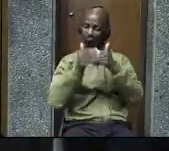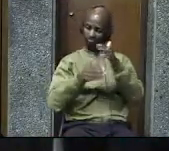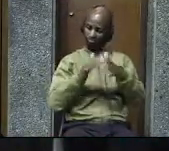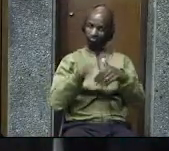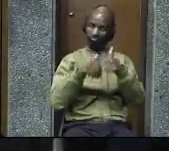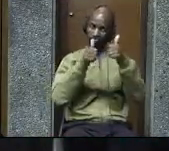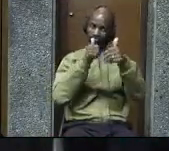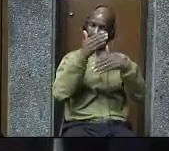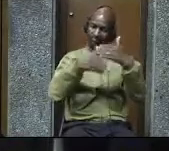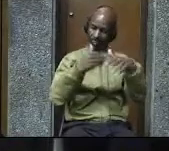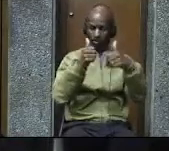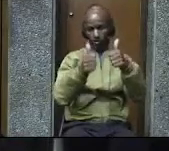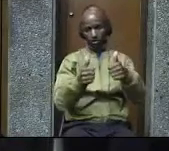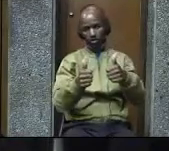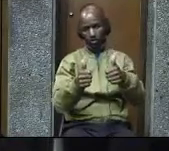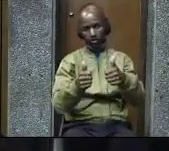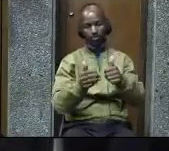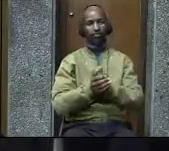very, very well.